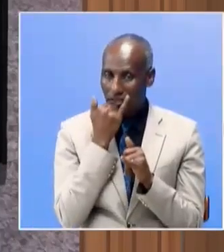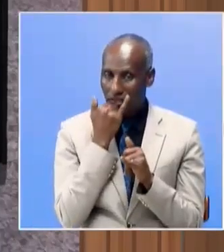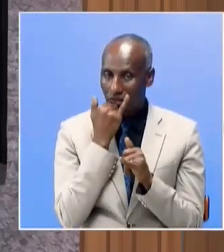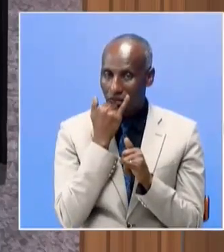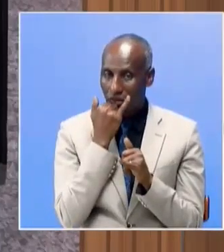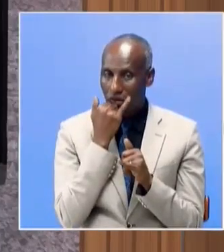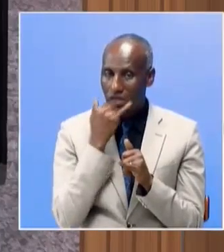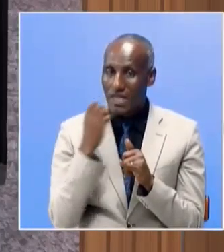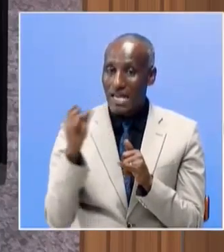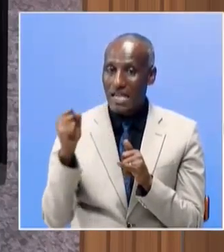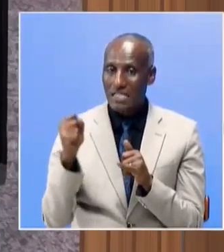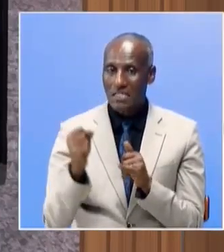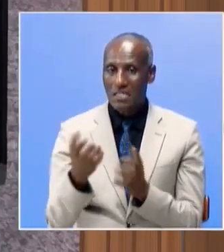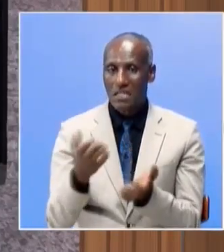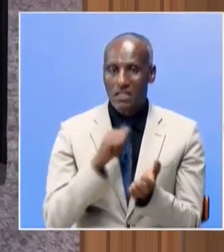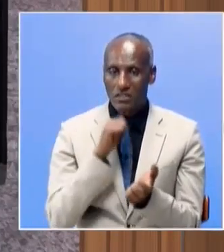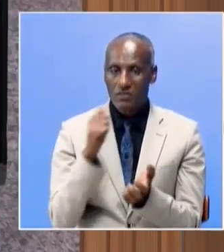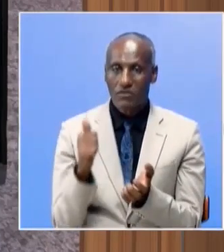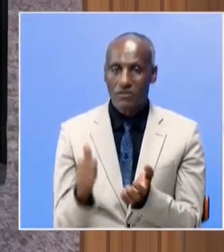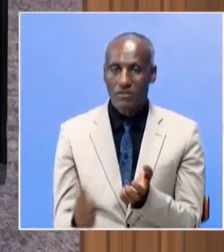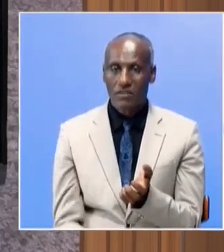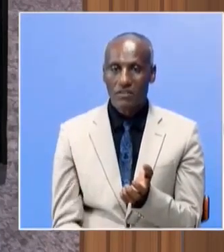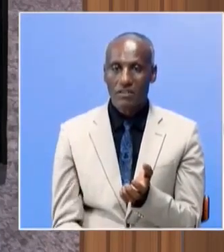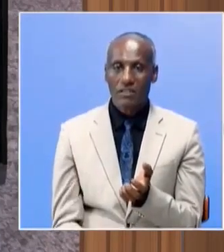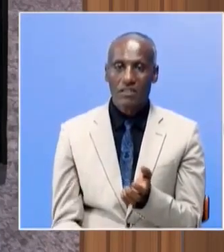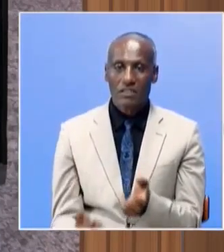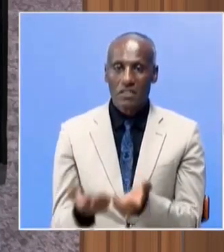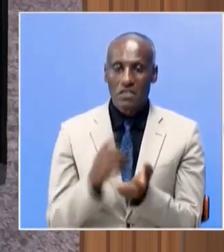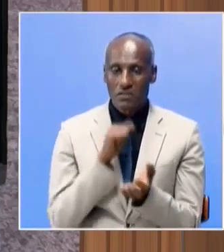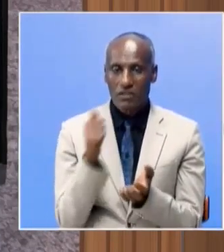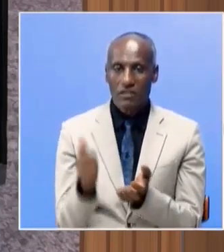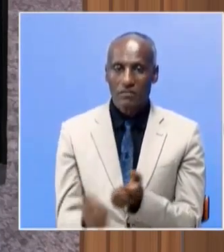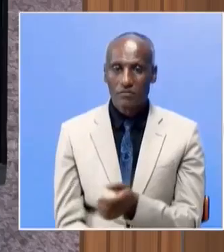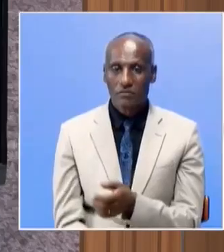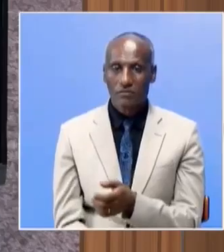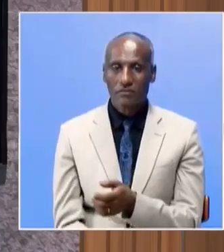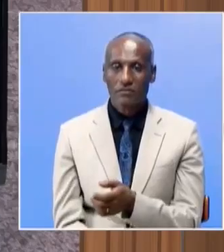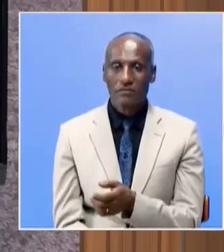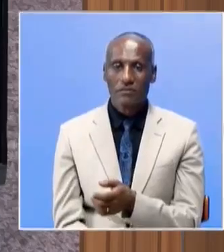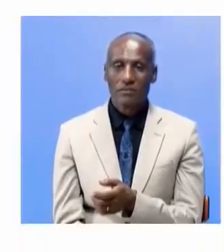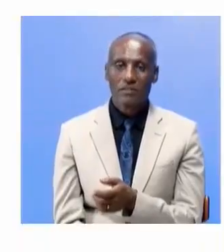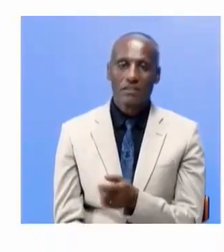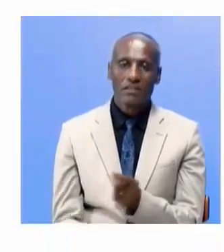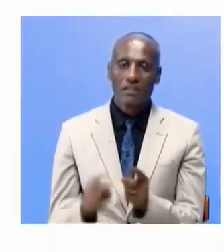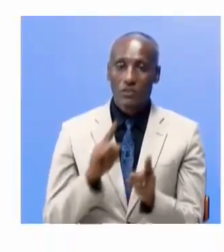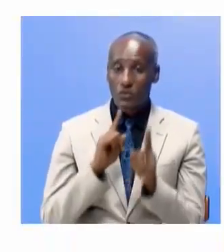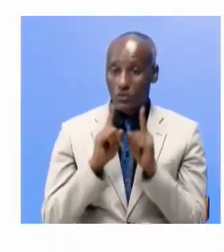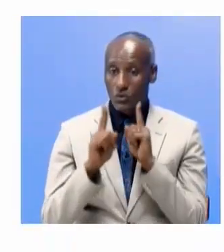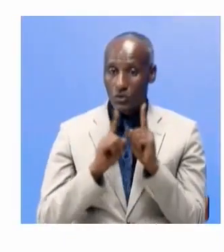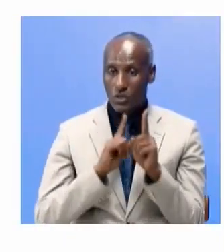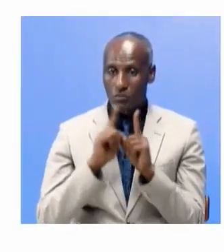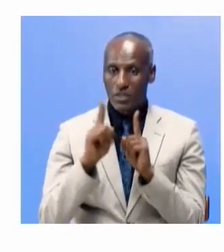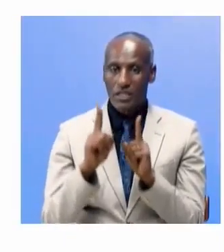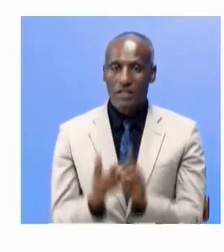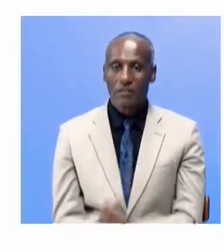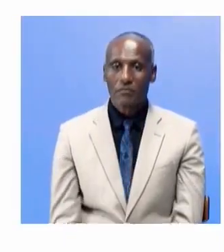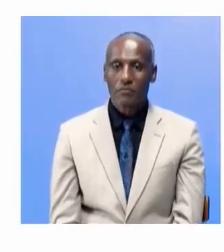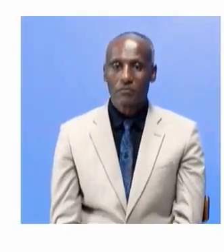here. No need of S here also. Used to speak,